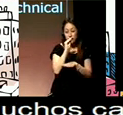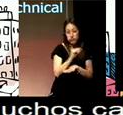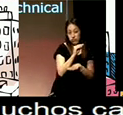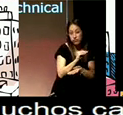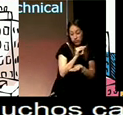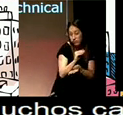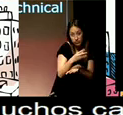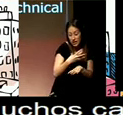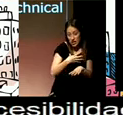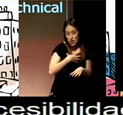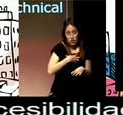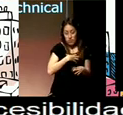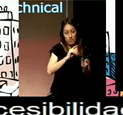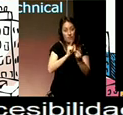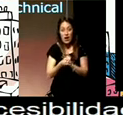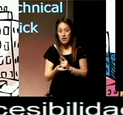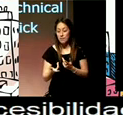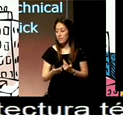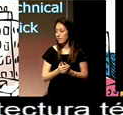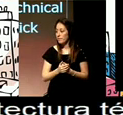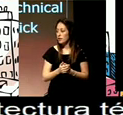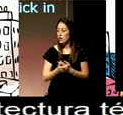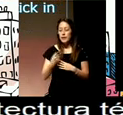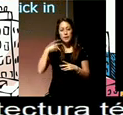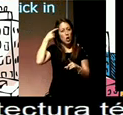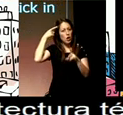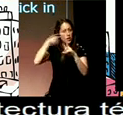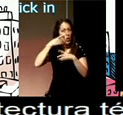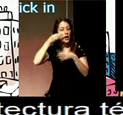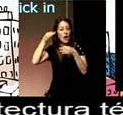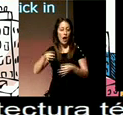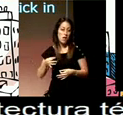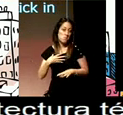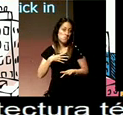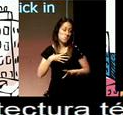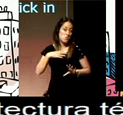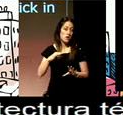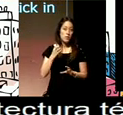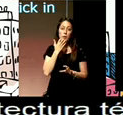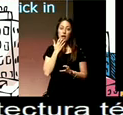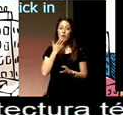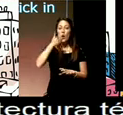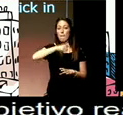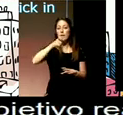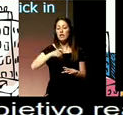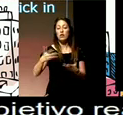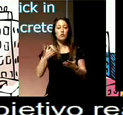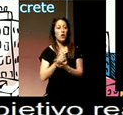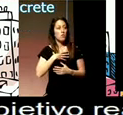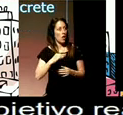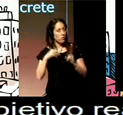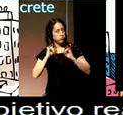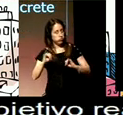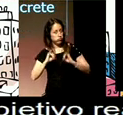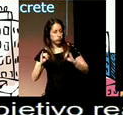ensure everyone enjoys a concrete visitability in a way that makes the experience interesting,